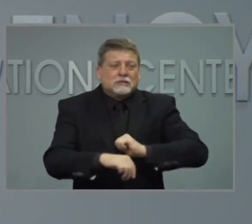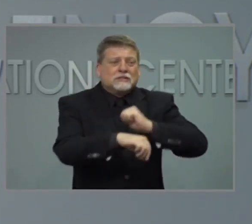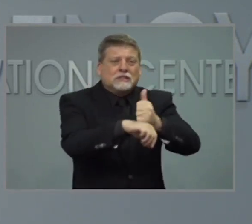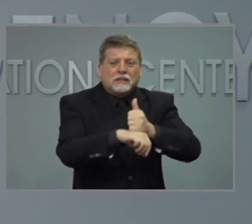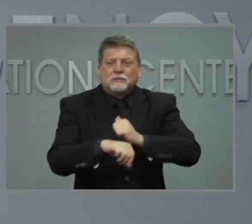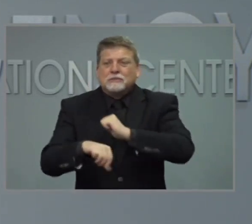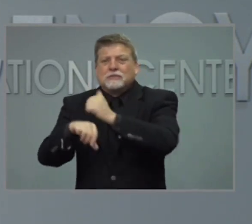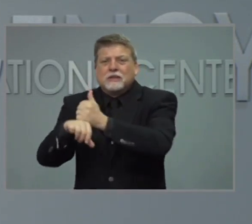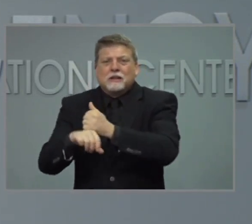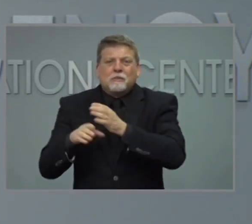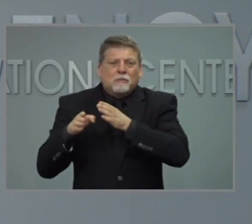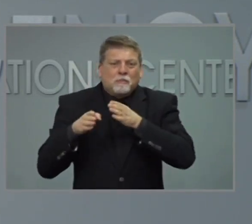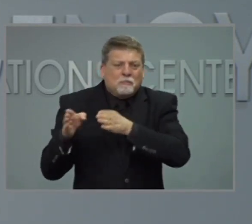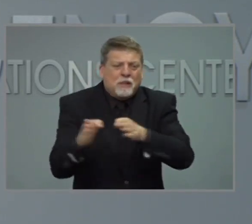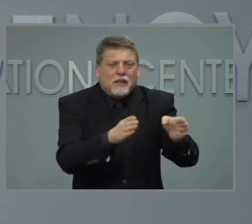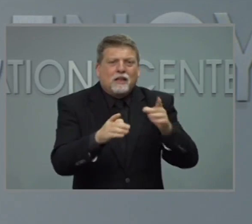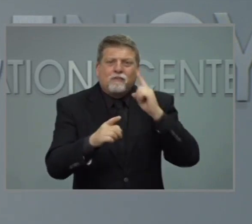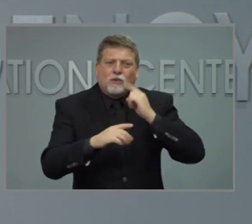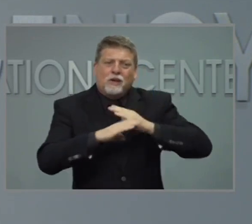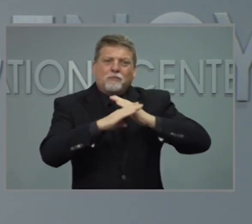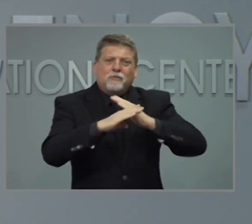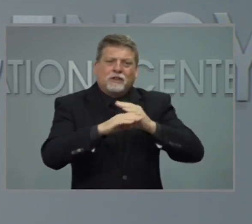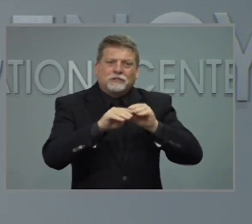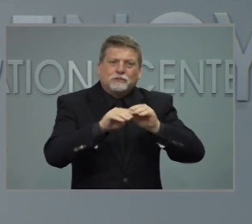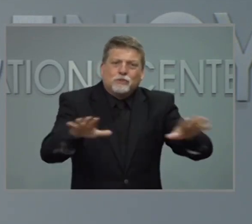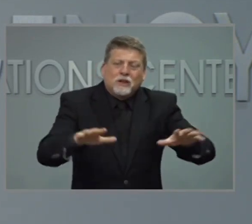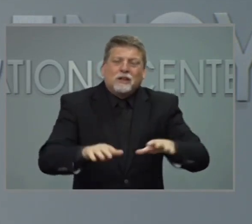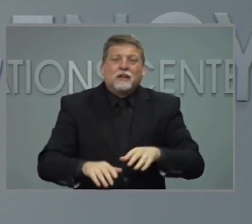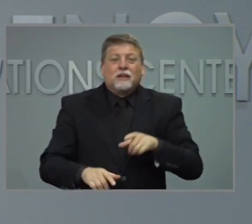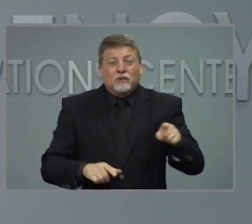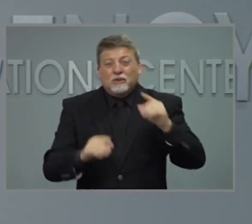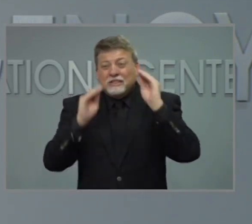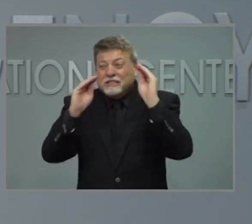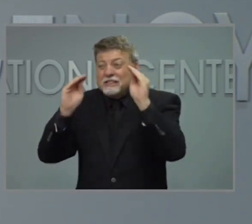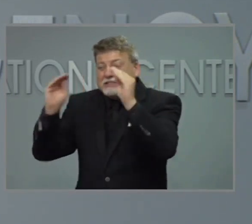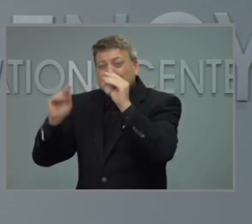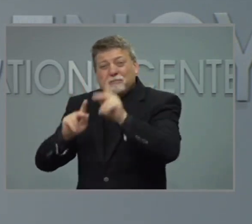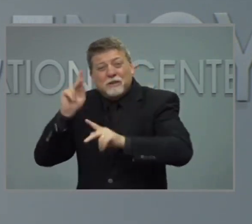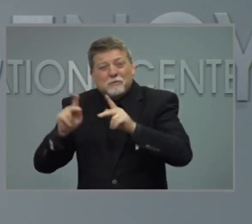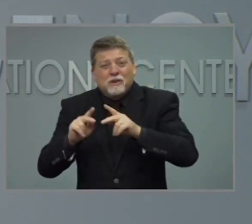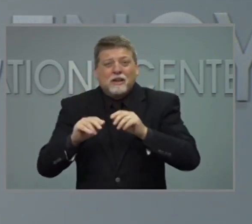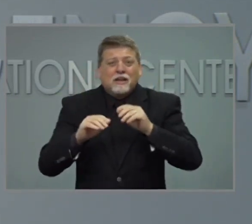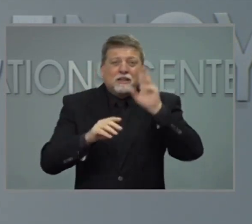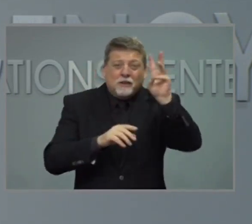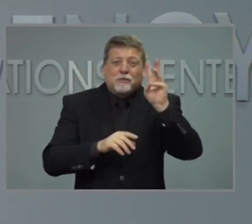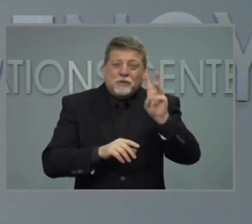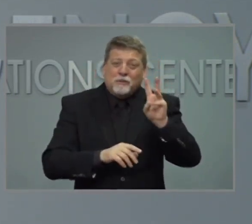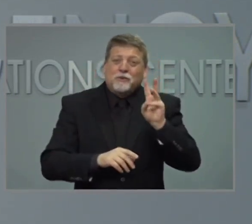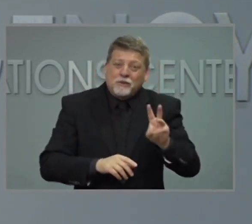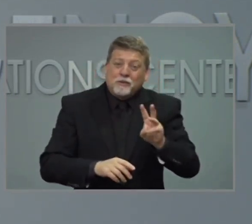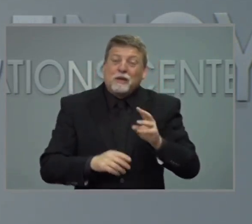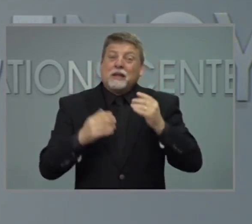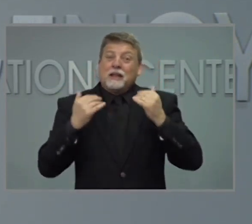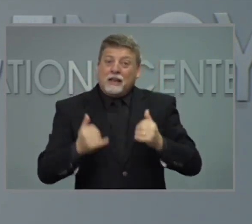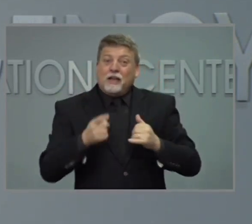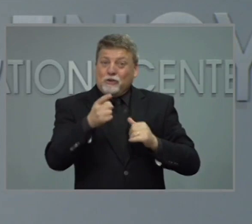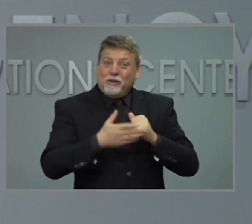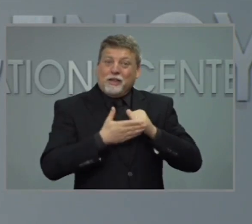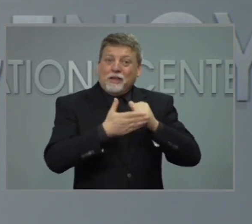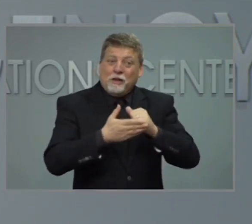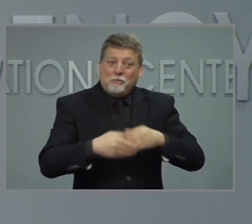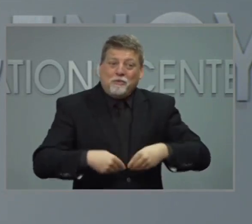practices to slow the spread of this virus, and they've been educating our communities about the 3 Ws. And now they're helping to get vaccines